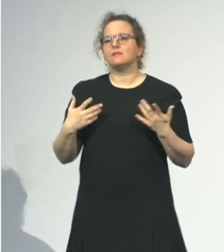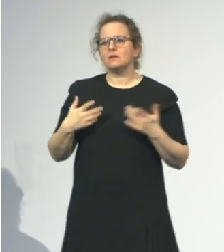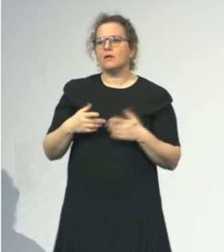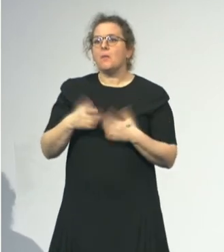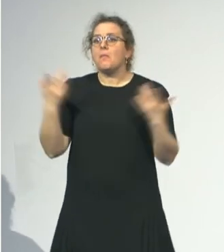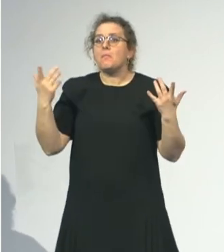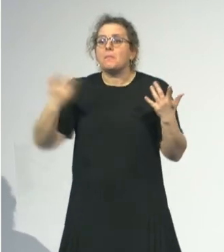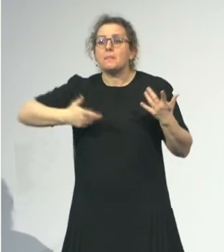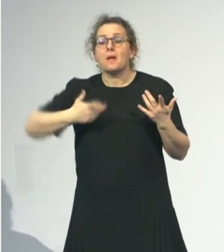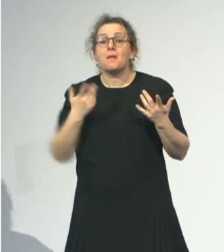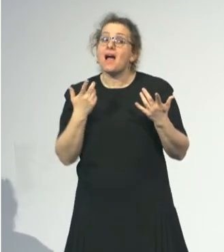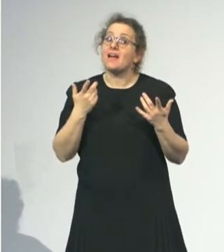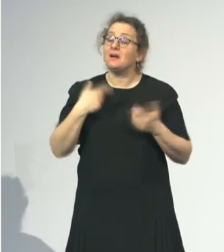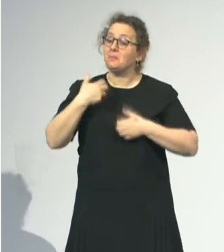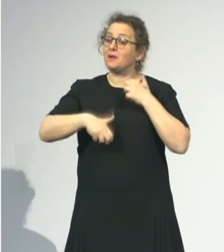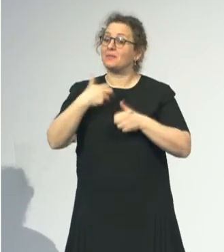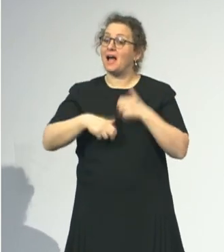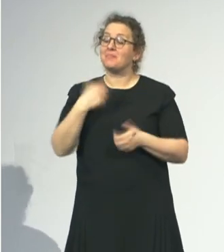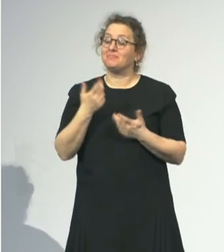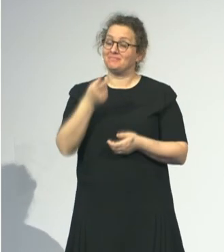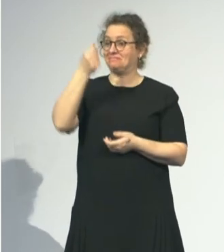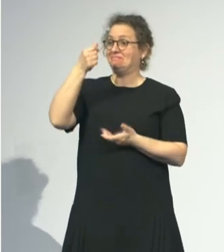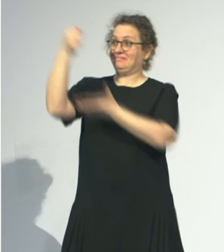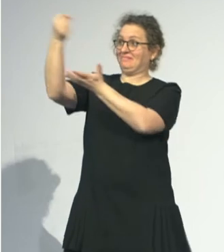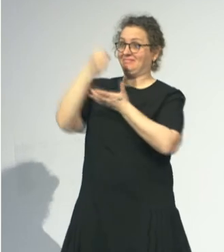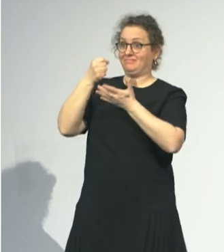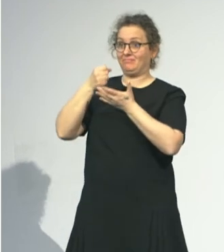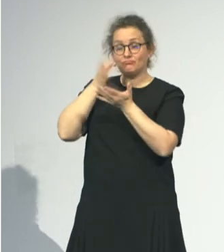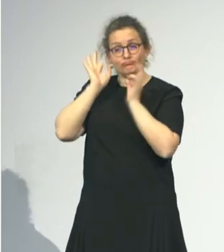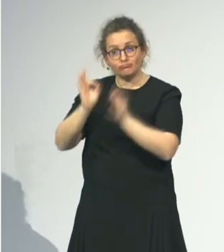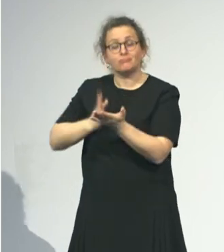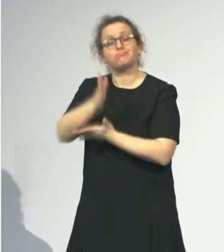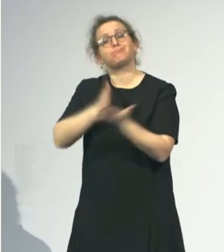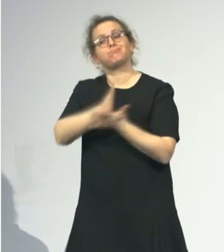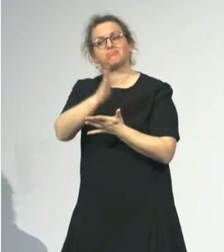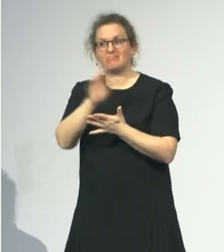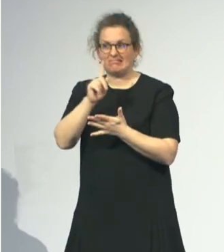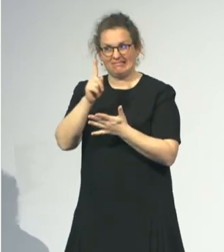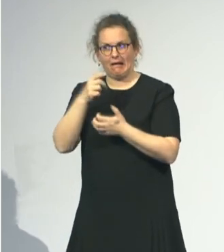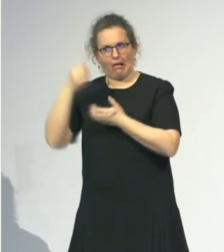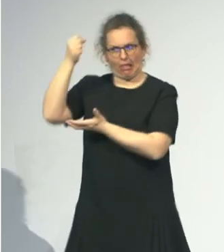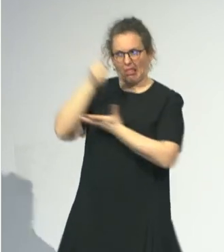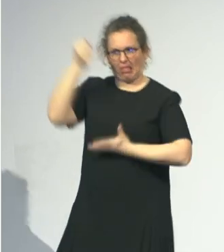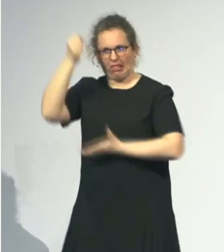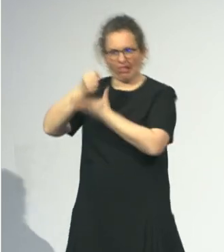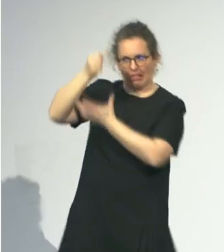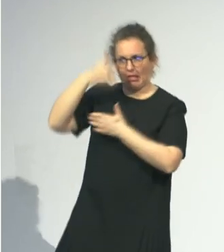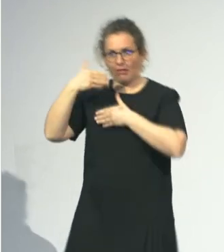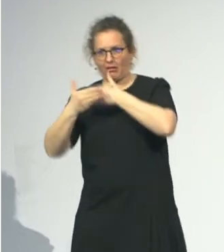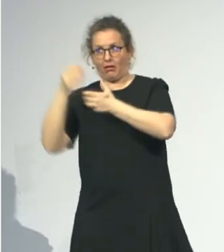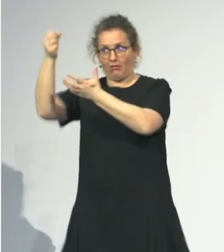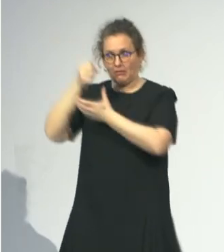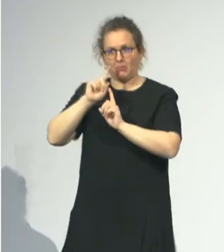sustainability, is it? Yeah. We have to be sure in which option